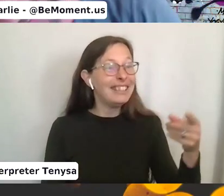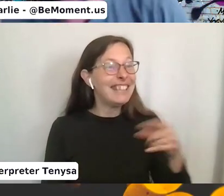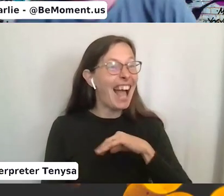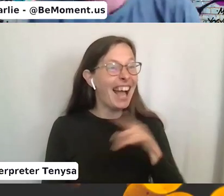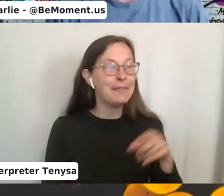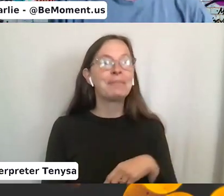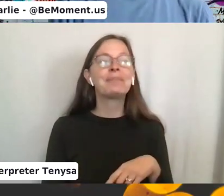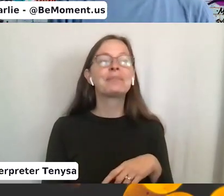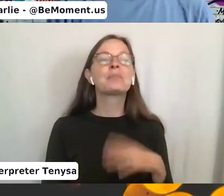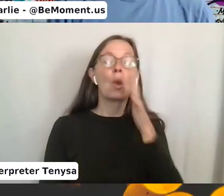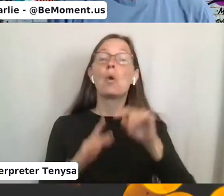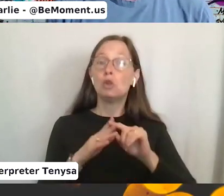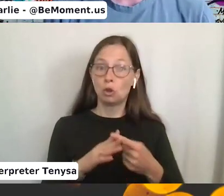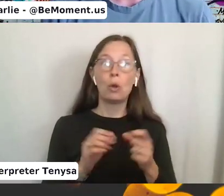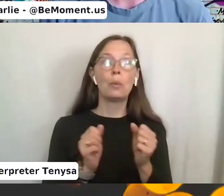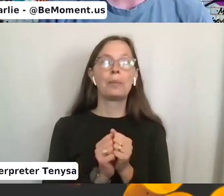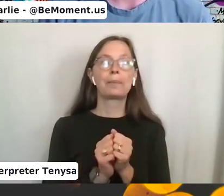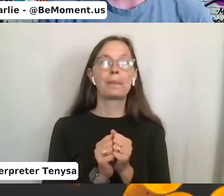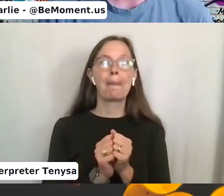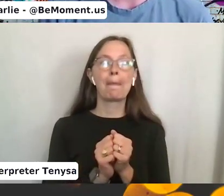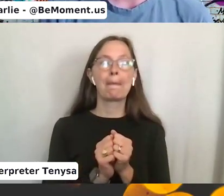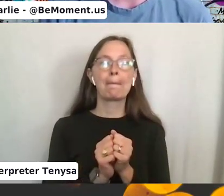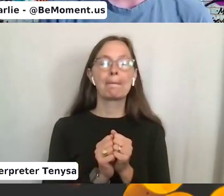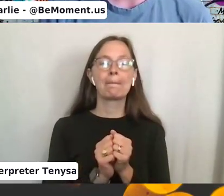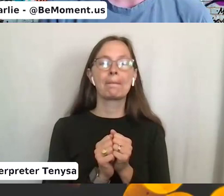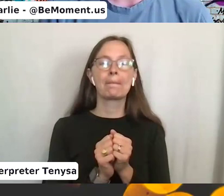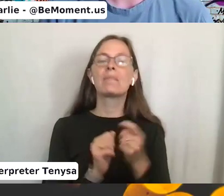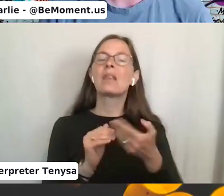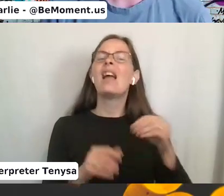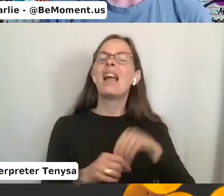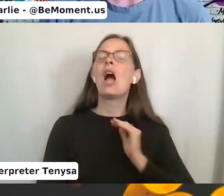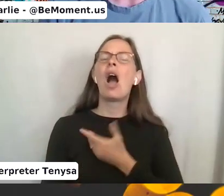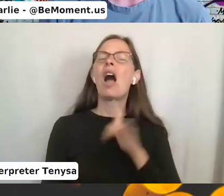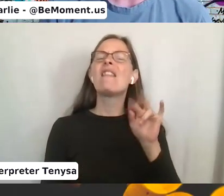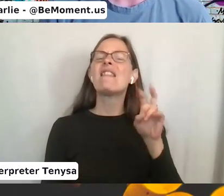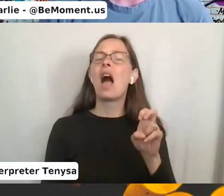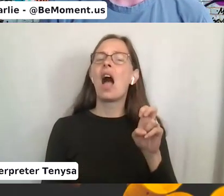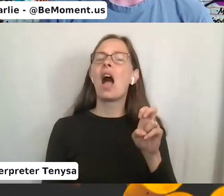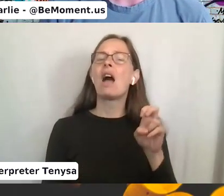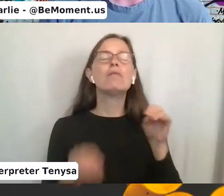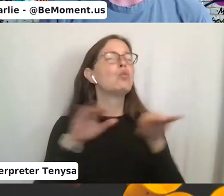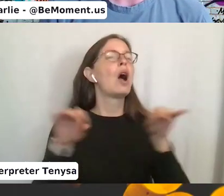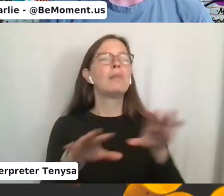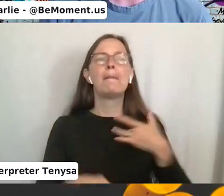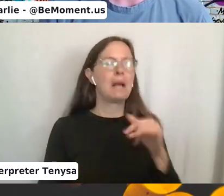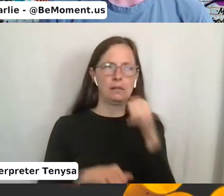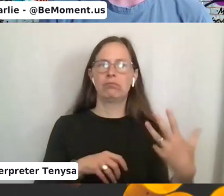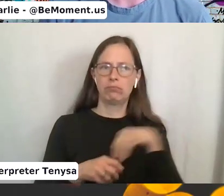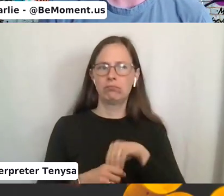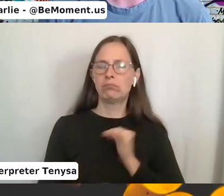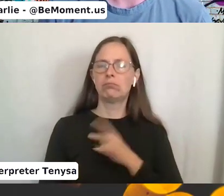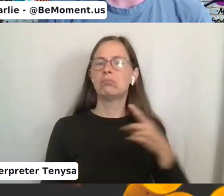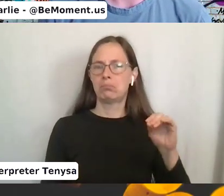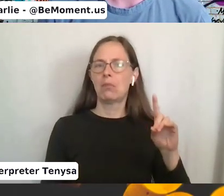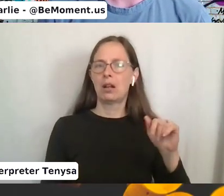going to start with the part that in our live broadcast does not get a part of the podcast. So we're going to start with